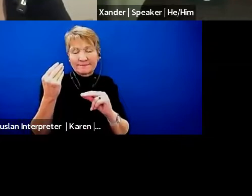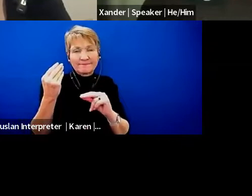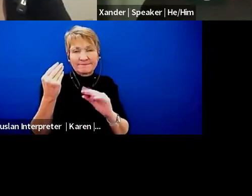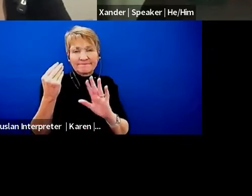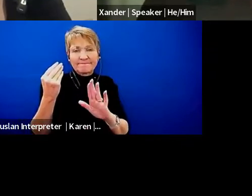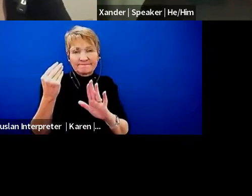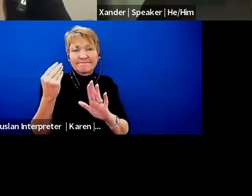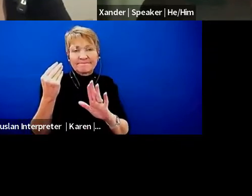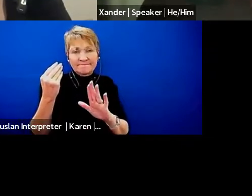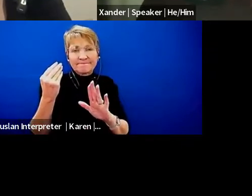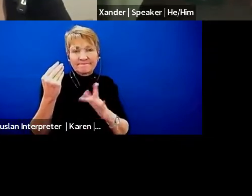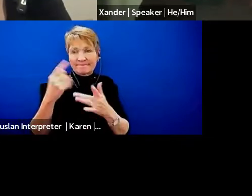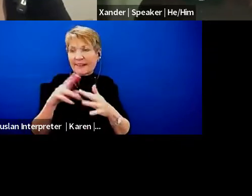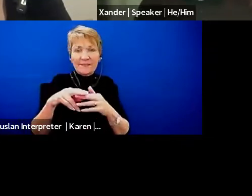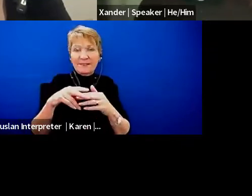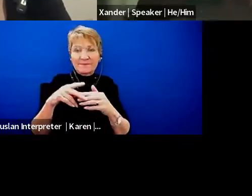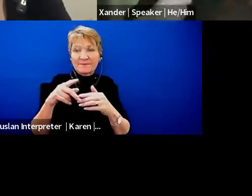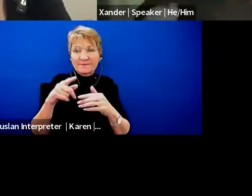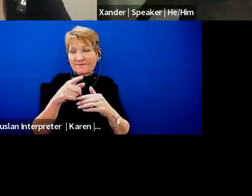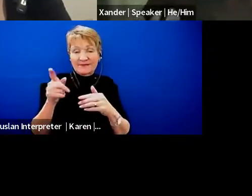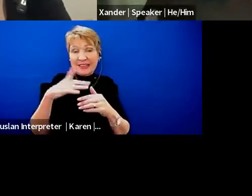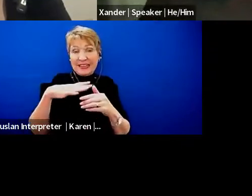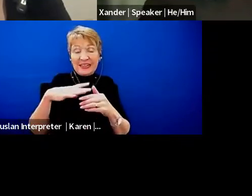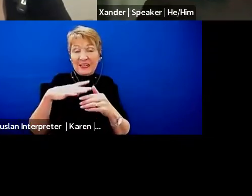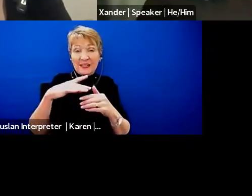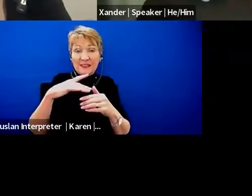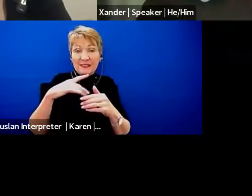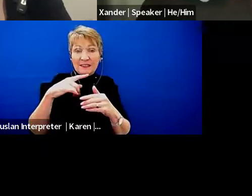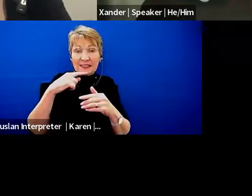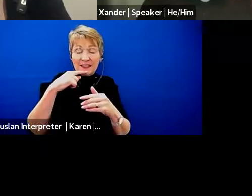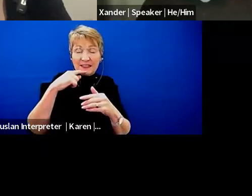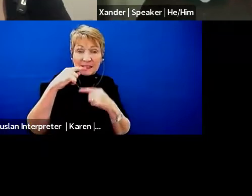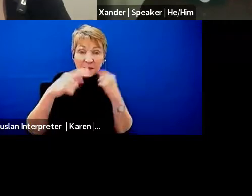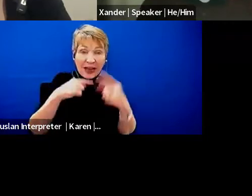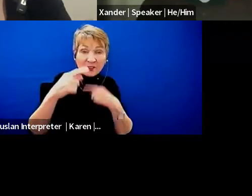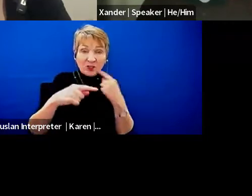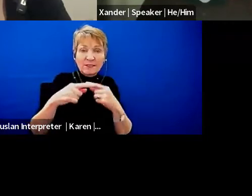and if people need an explanation for that, have a card that explains it,